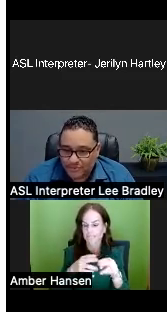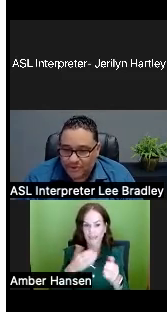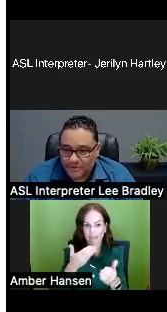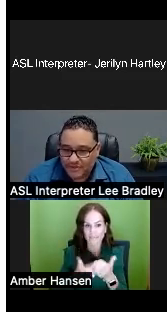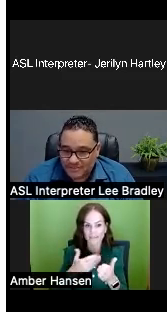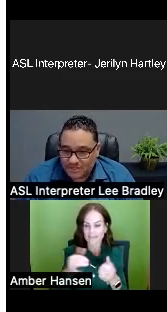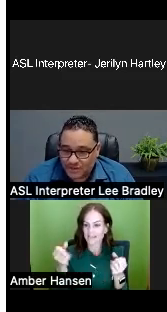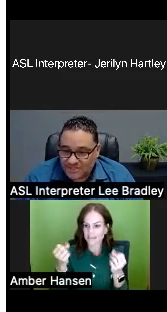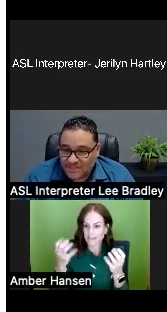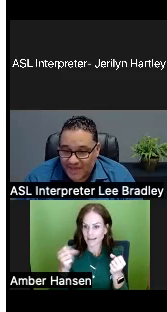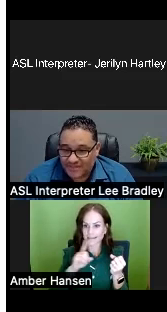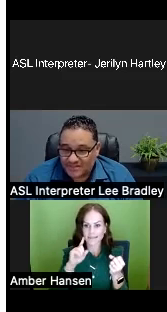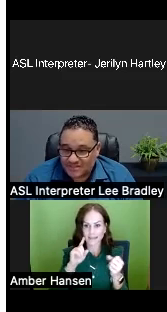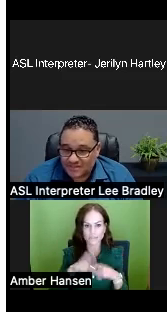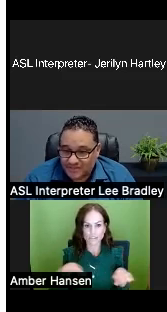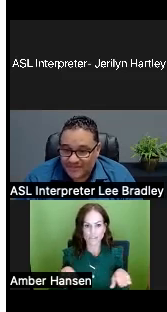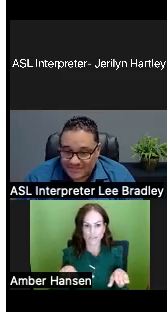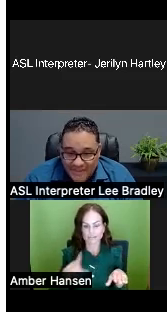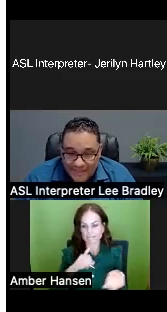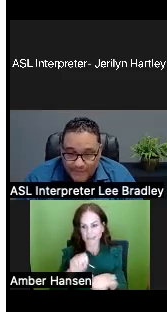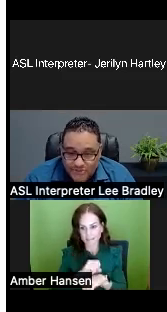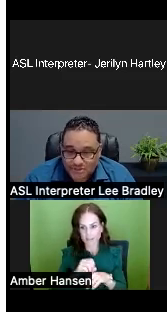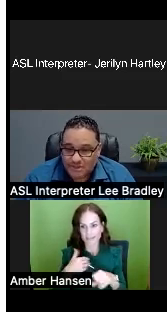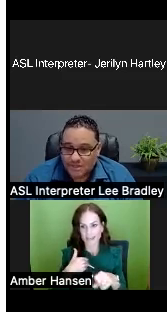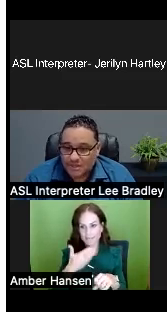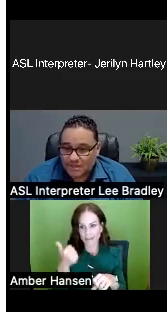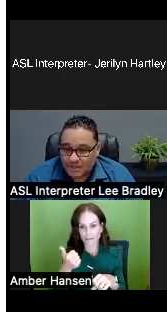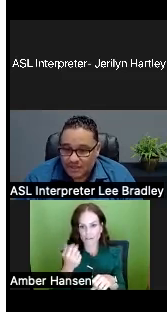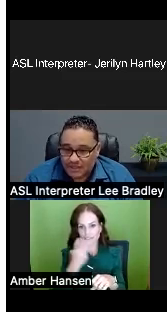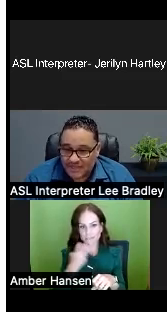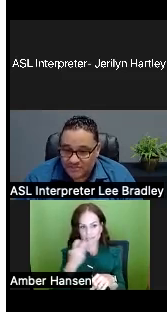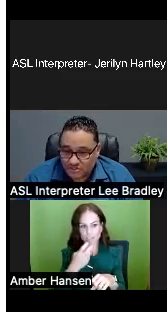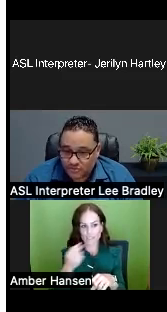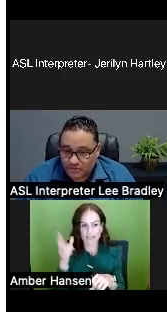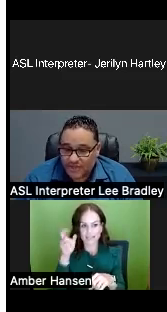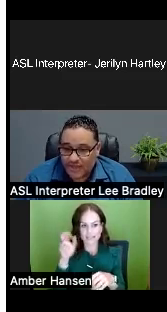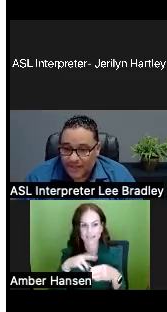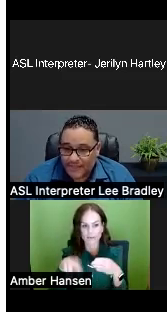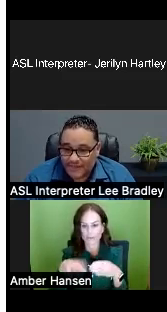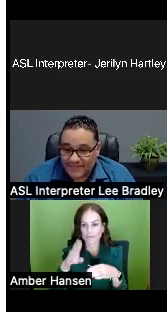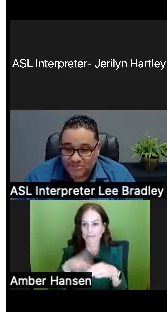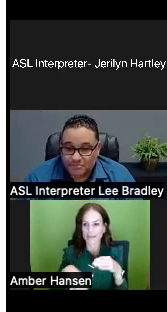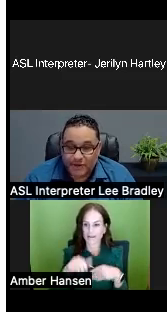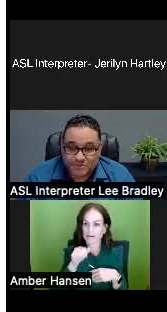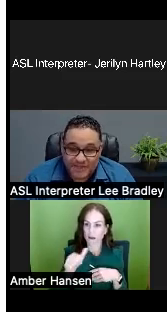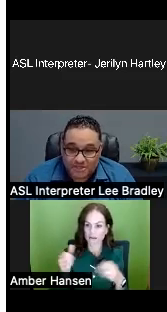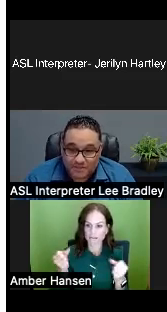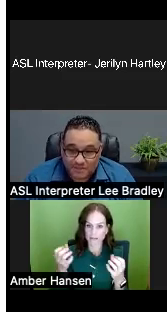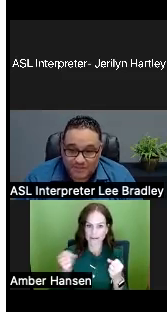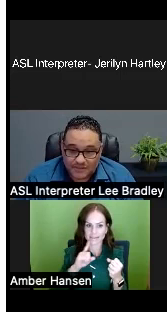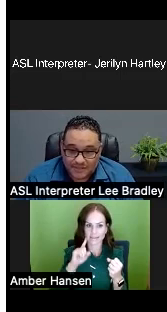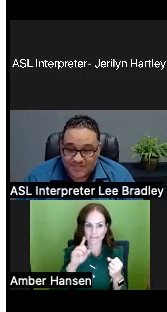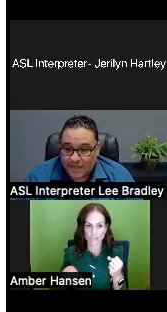Remember, there is increasing evidence that sign language in deaf children leads to better speech